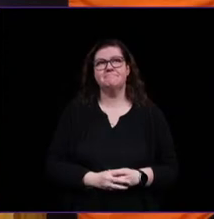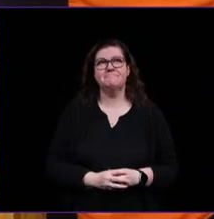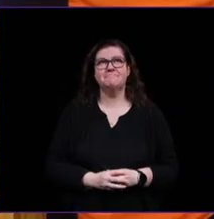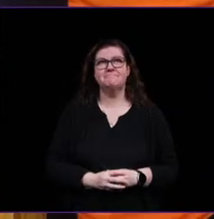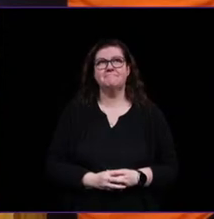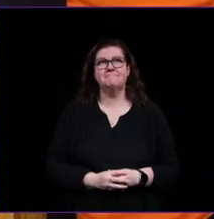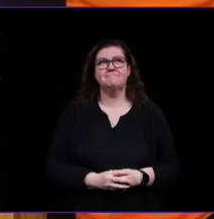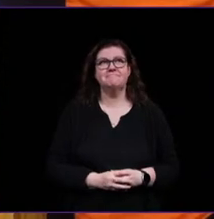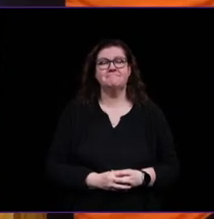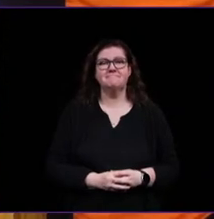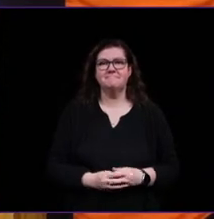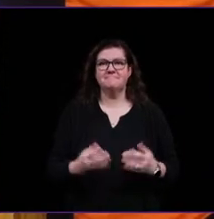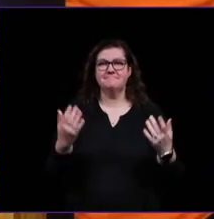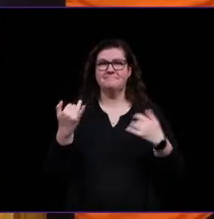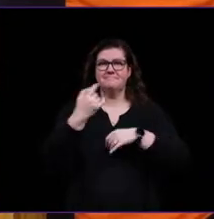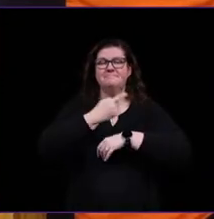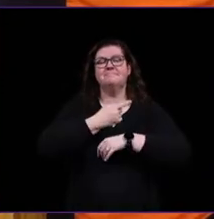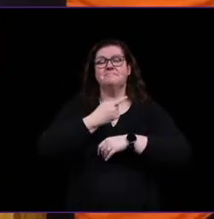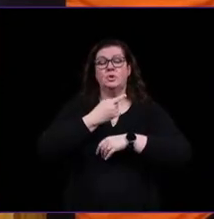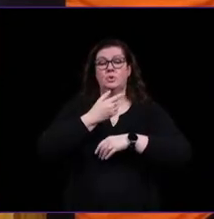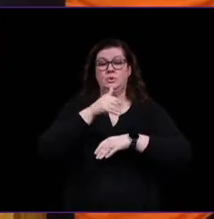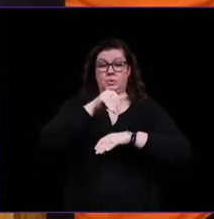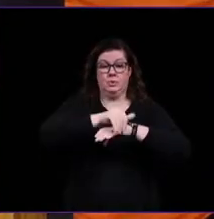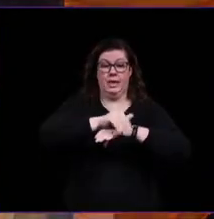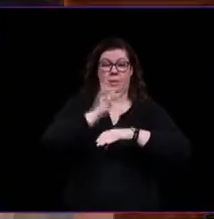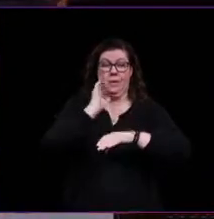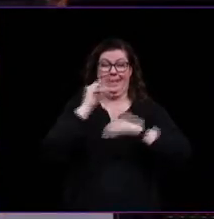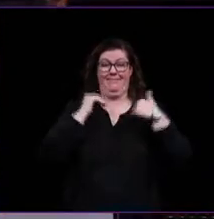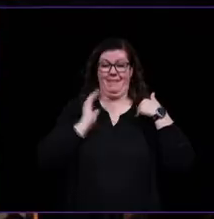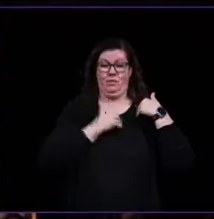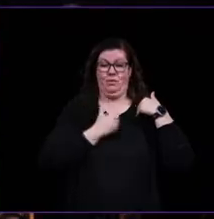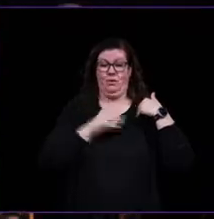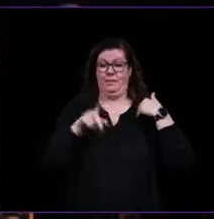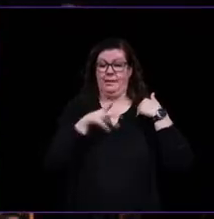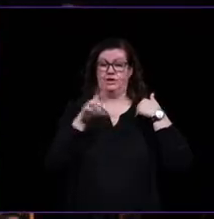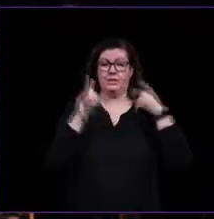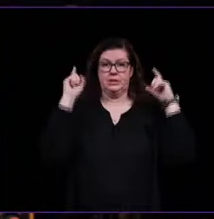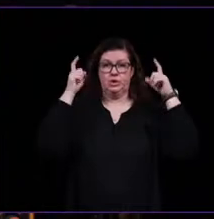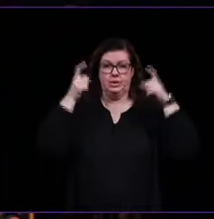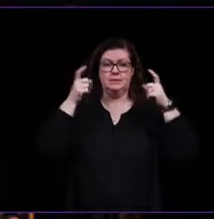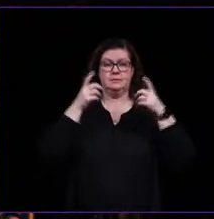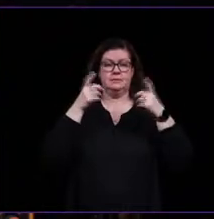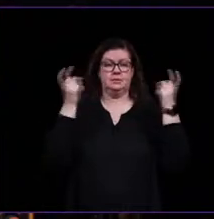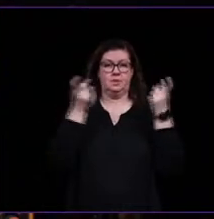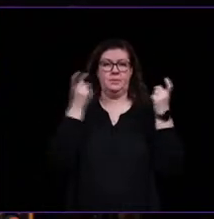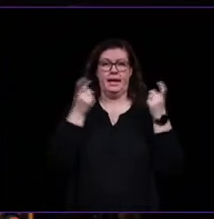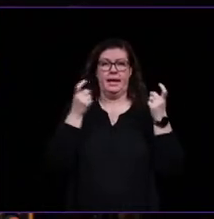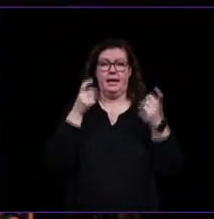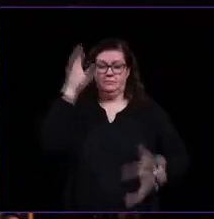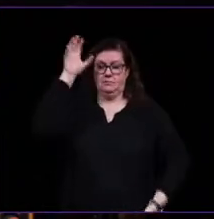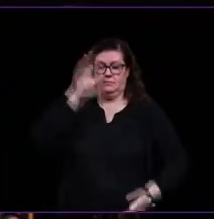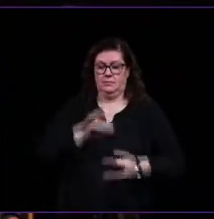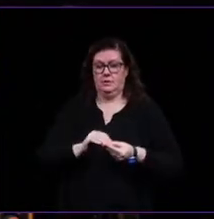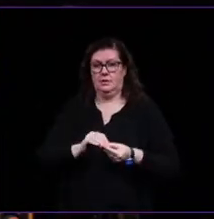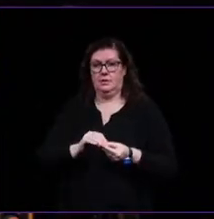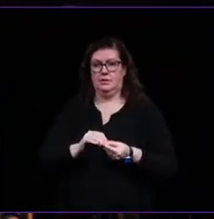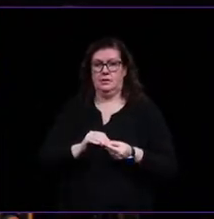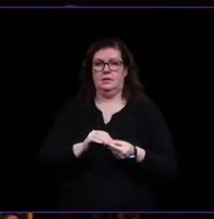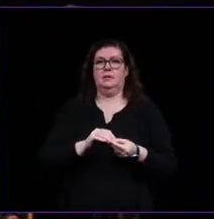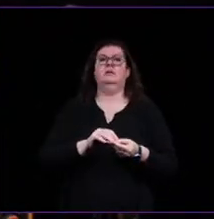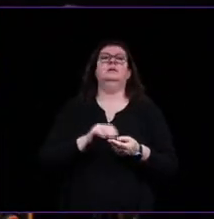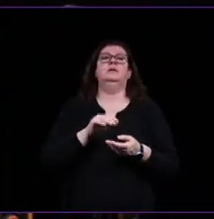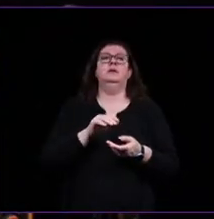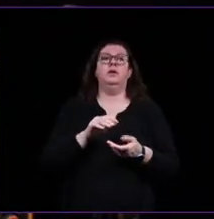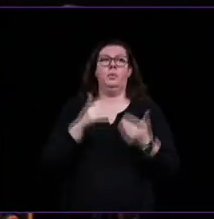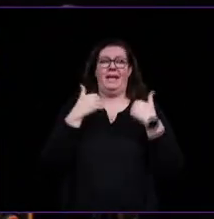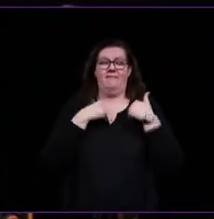Tonight we will host our doctoral hooding ceremony, and all 98 students are eligible to participate in the doctoral ceremony representing 41